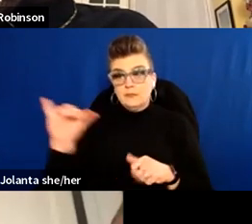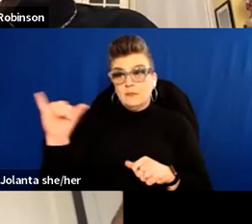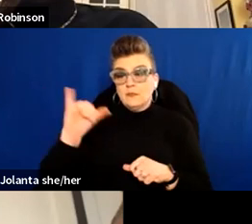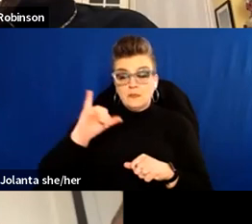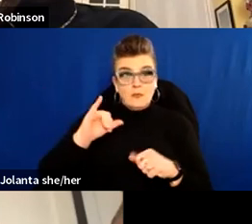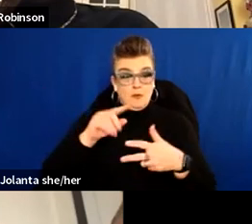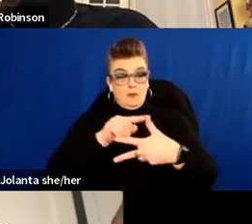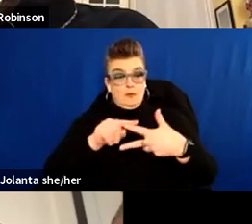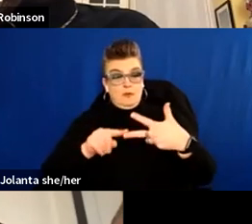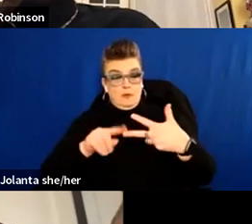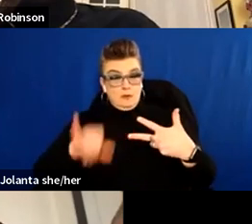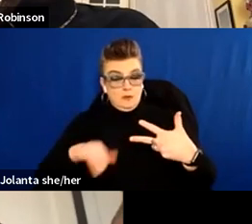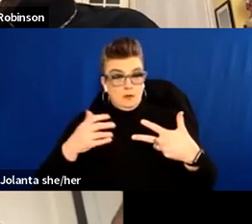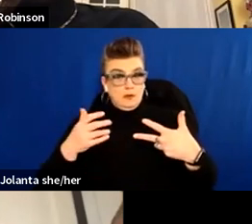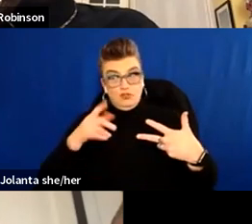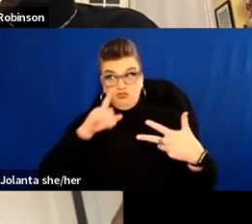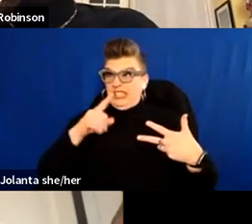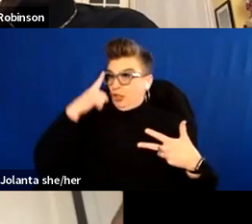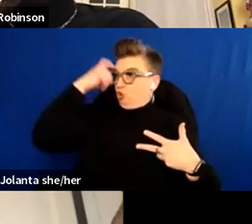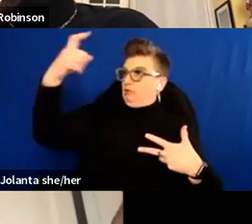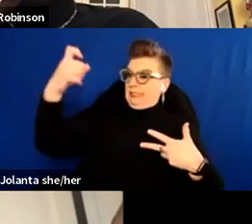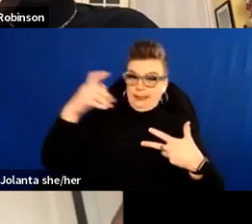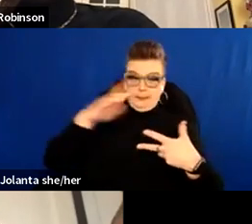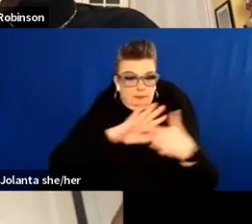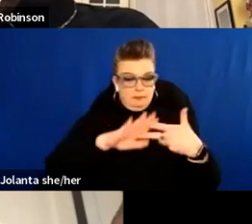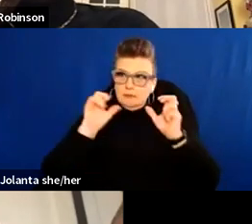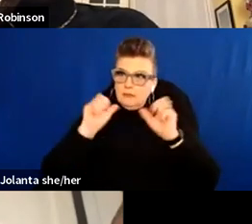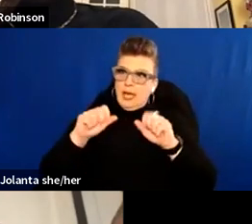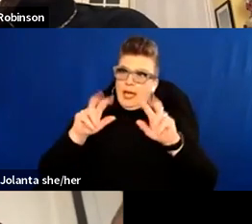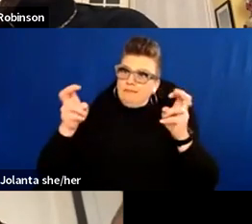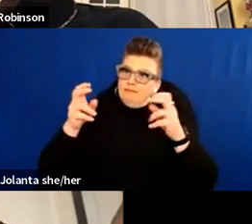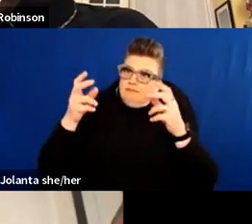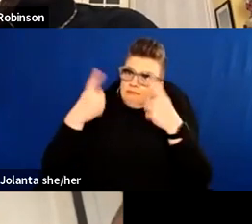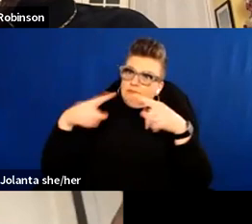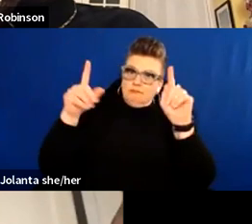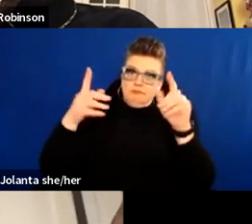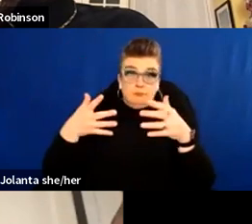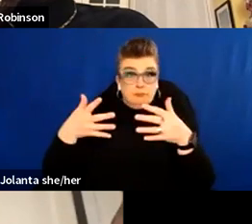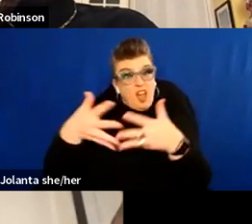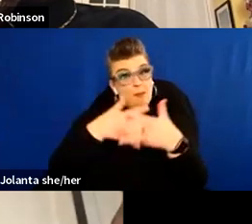my dream is that my children can achieve the american dream